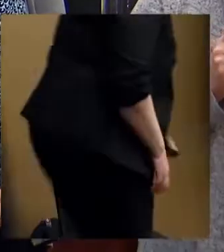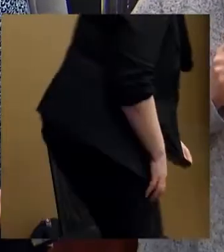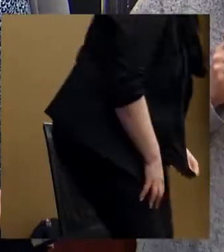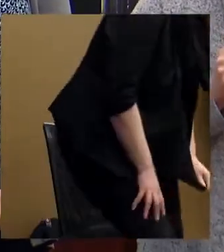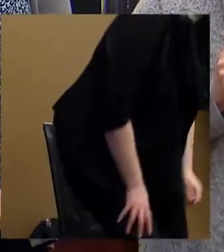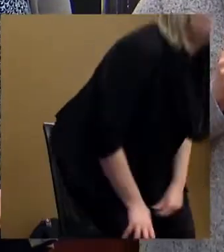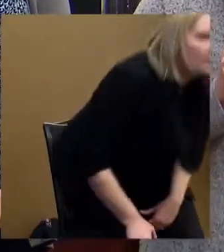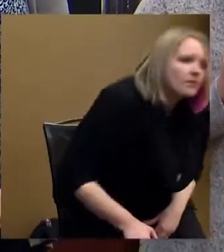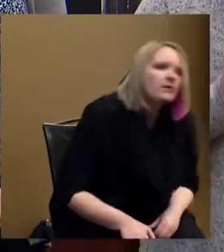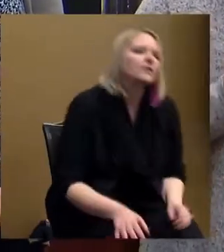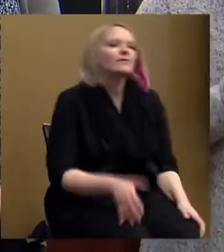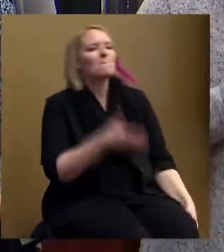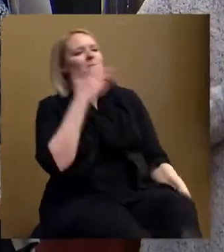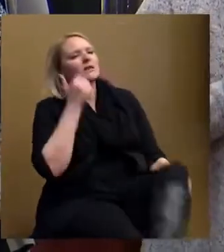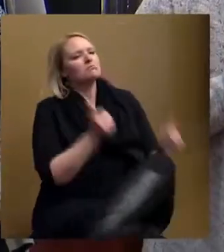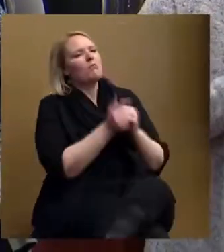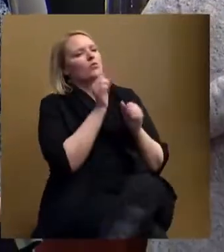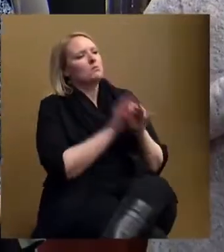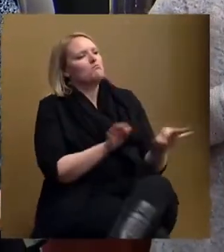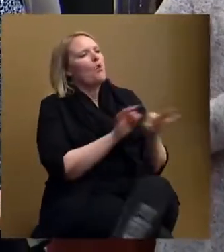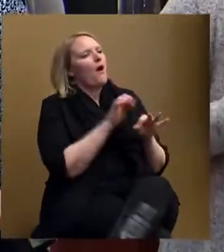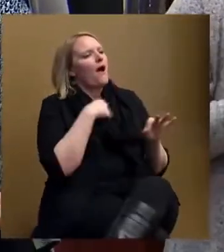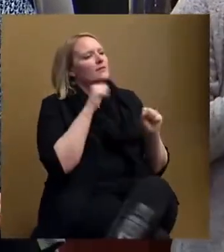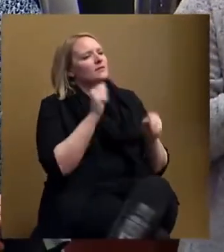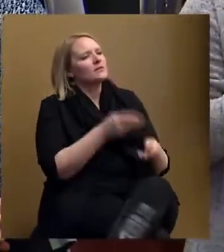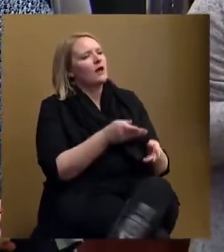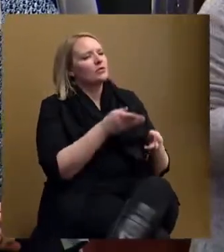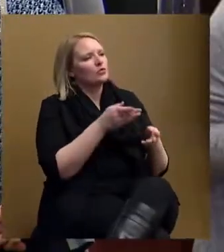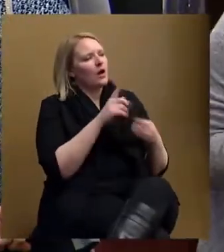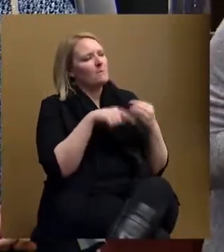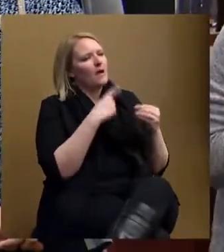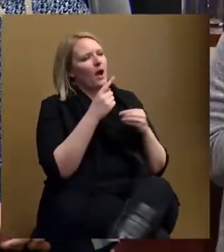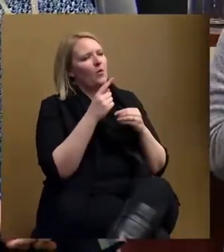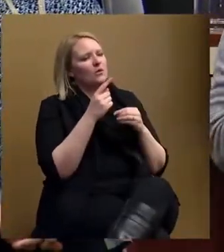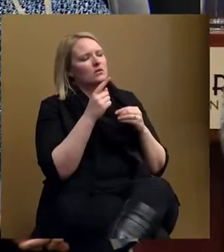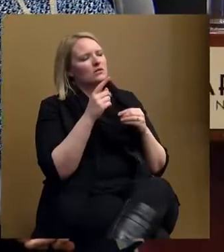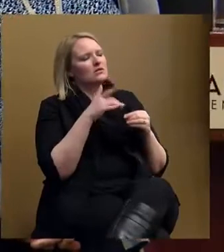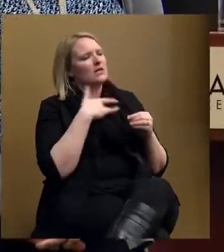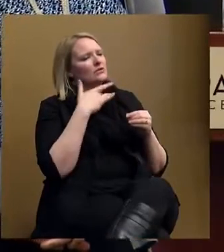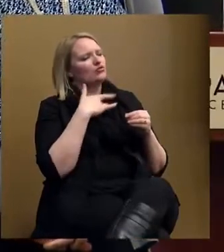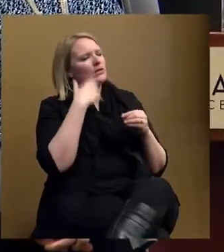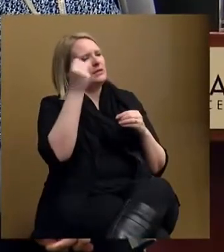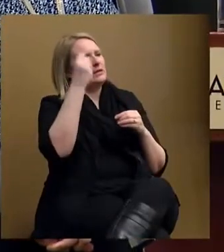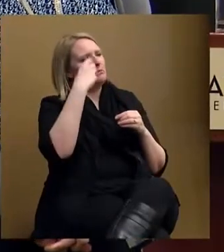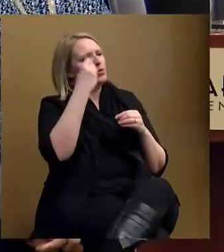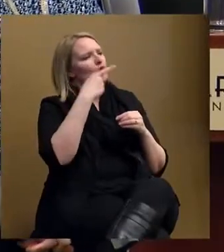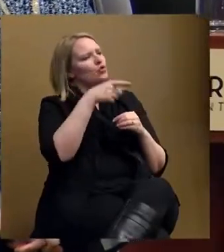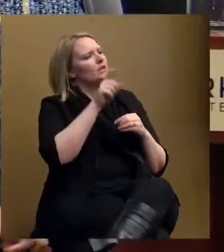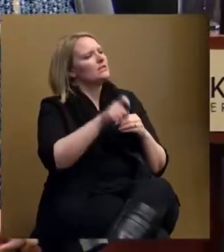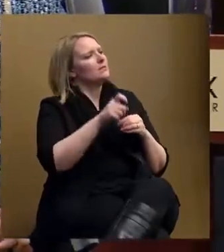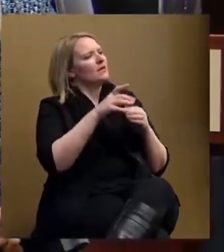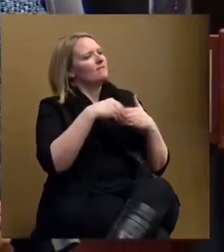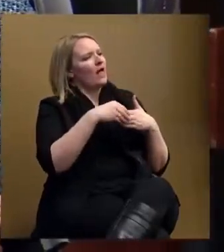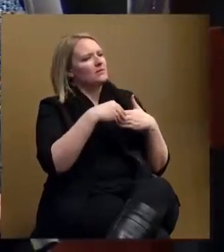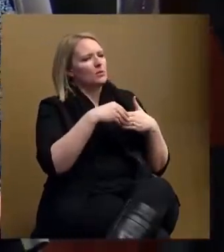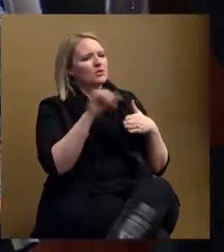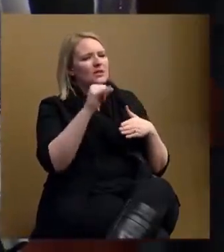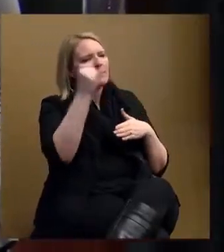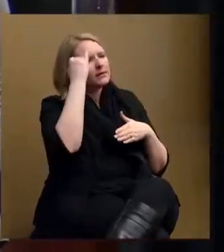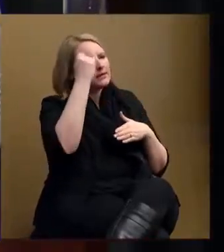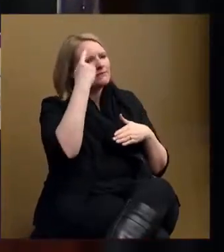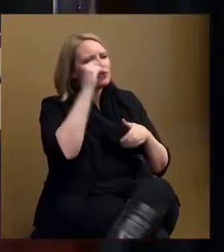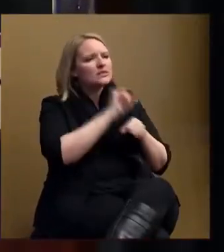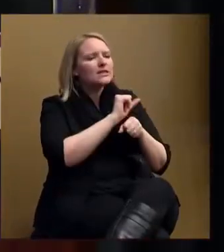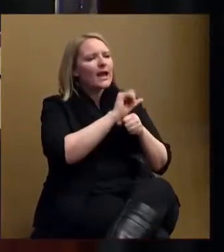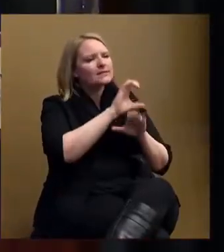I can tell you about sensory input is to stay flexible, just like you are for task calendars